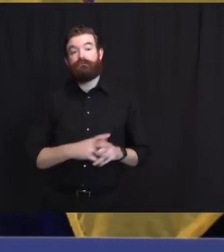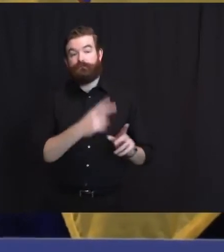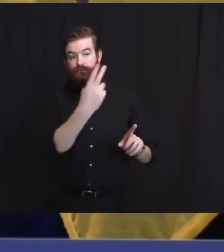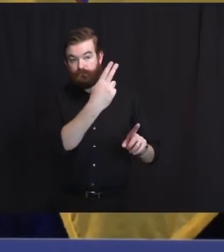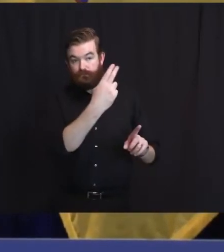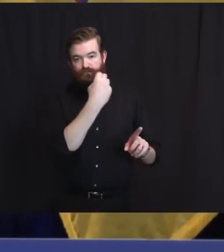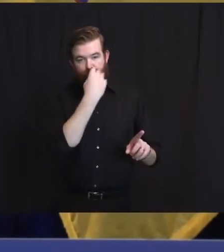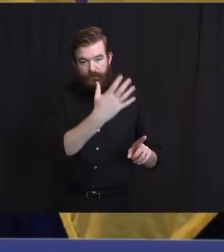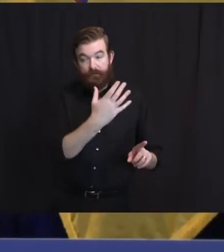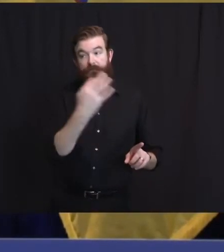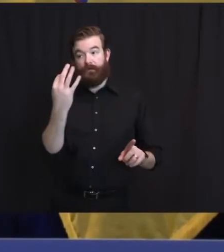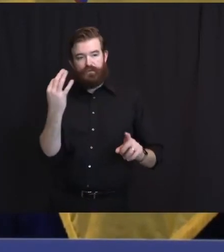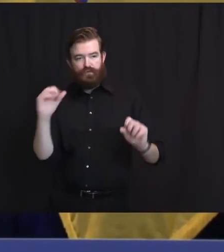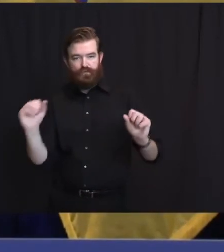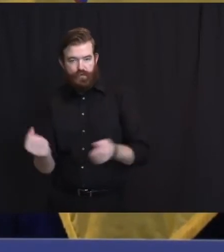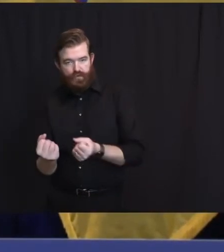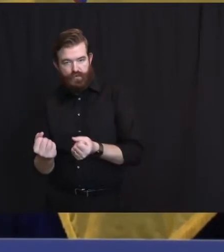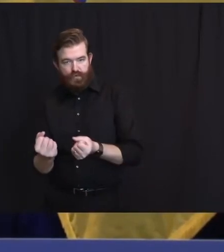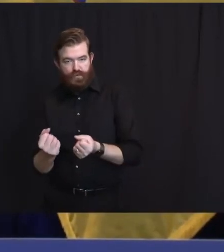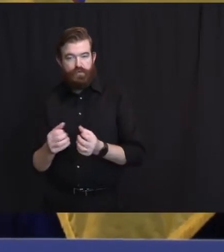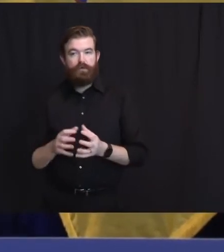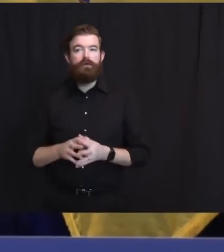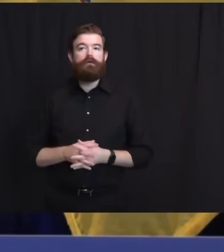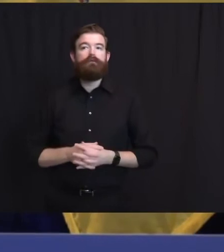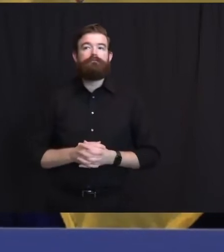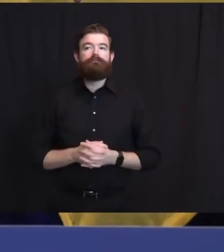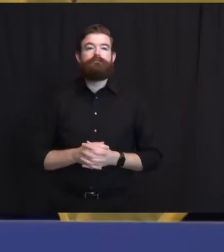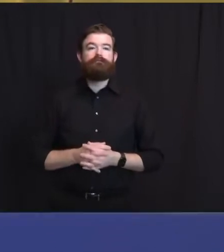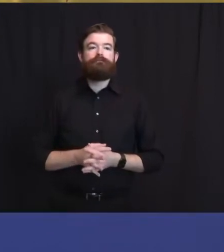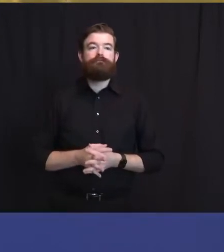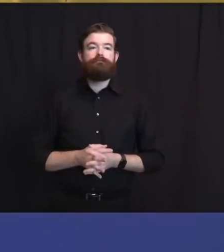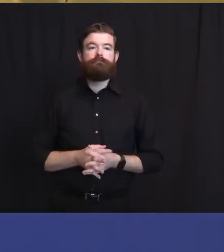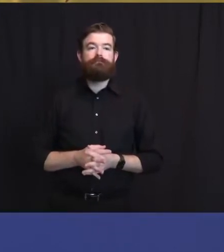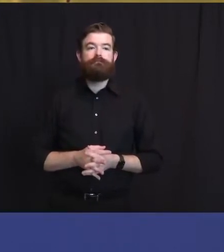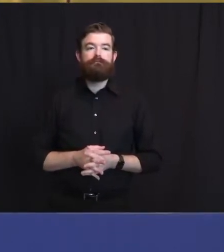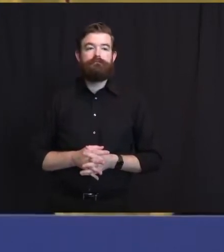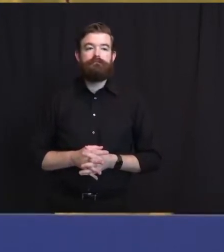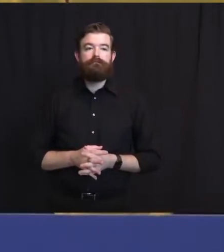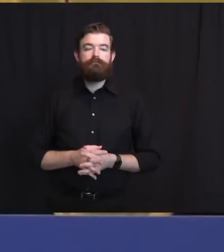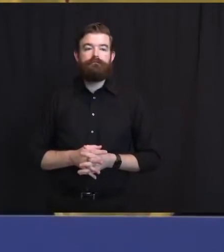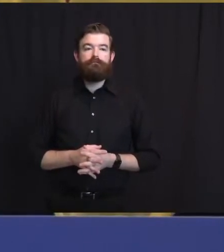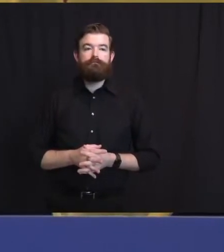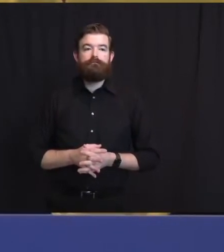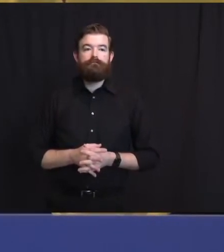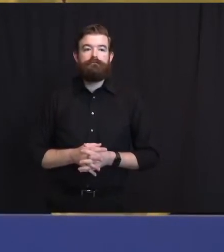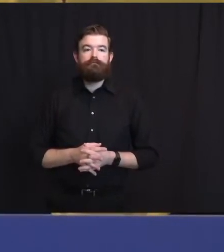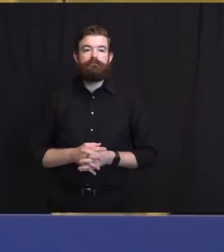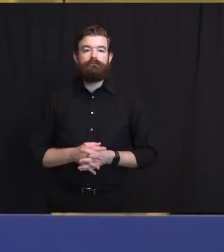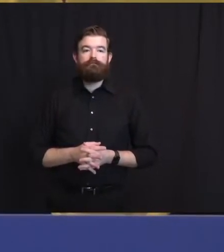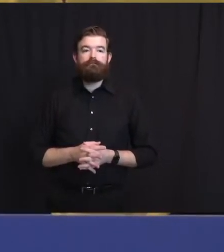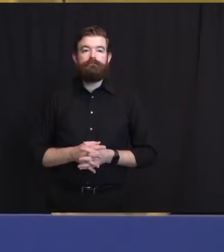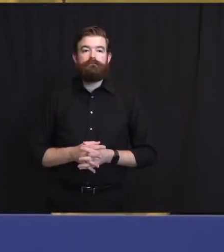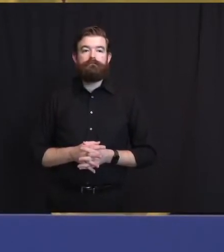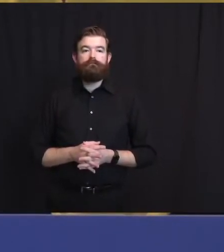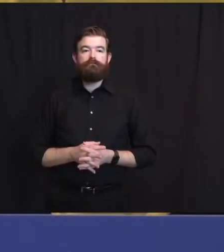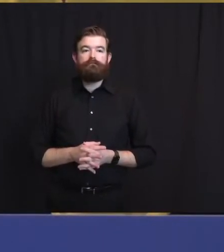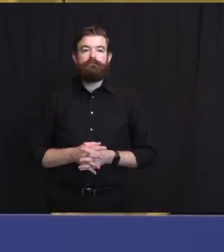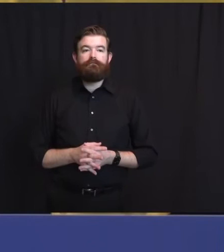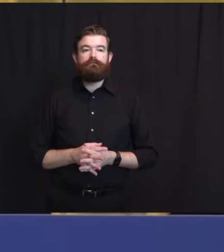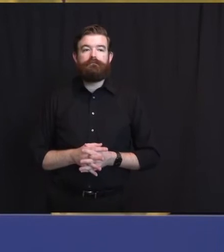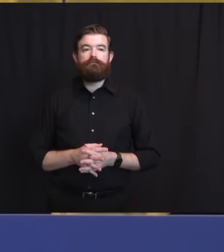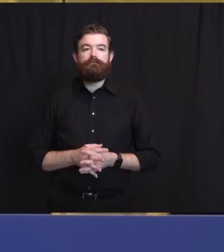like being with you. I'm hoping not to spend Christmas morning with you at the STEM C, so, but if we have to, we will. Thank you for that. So speaking